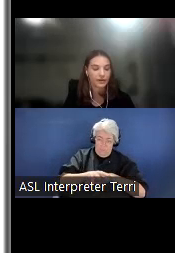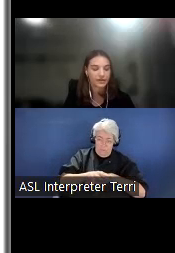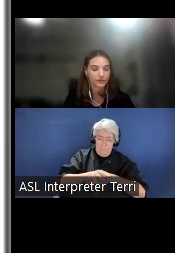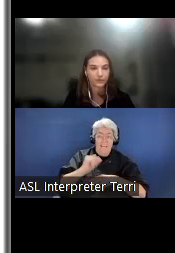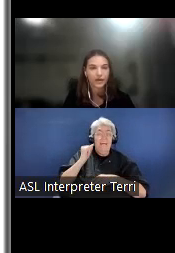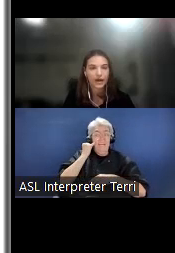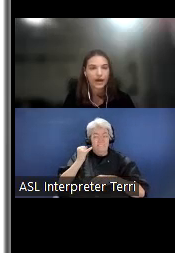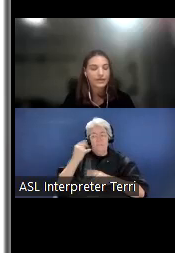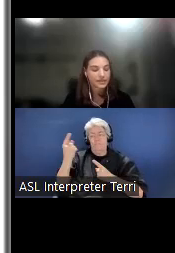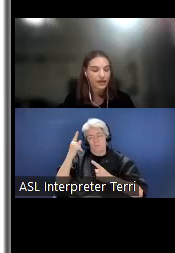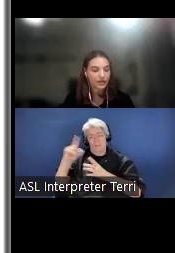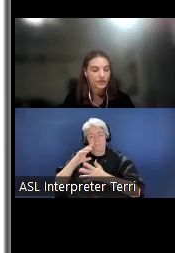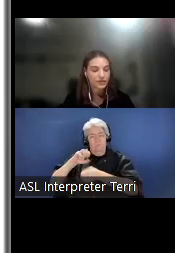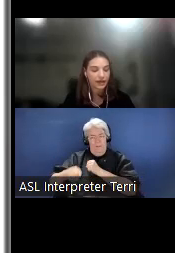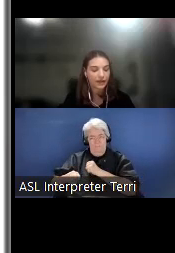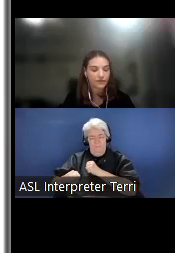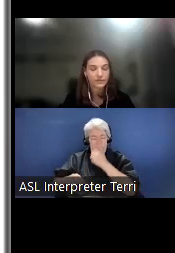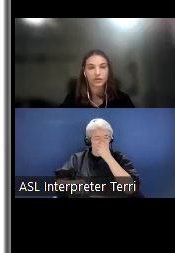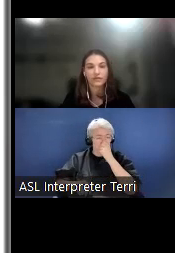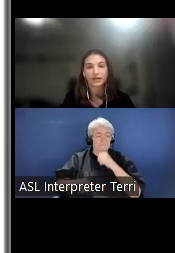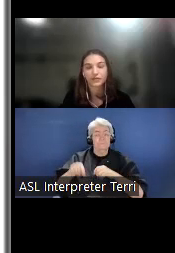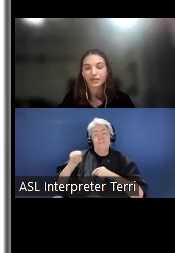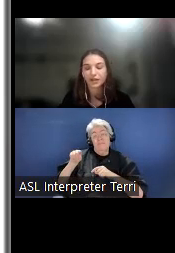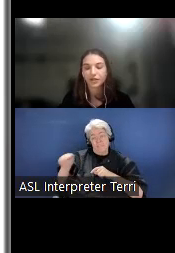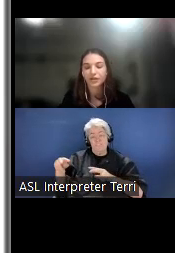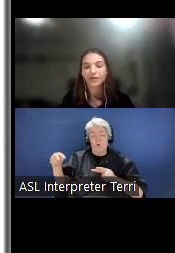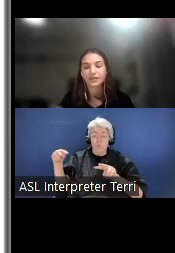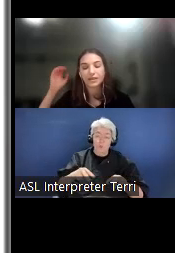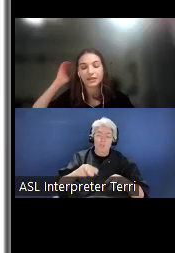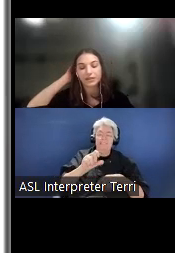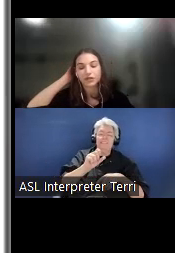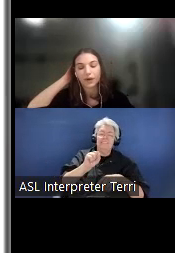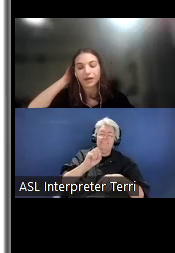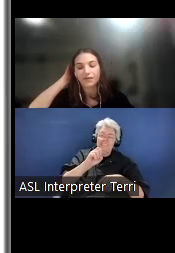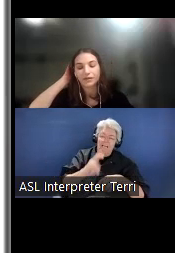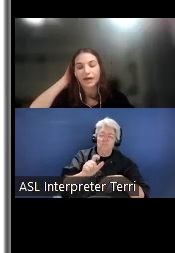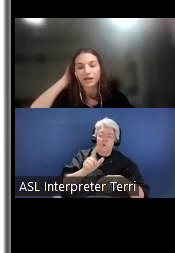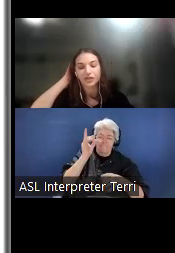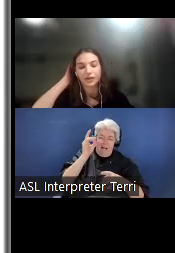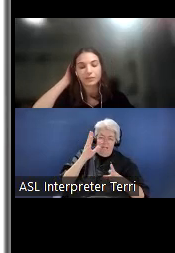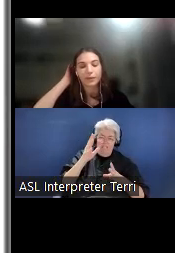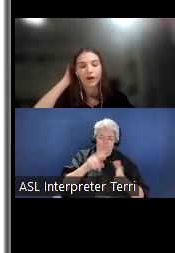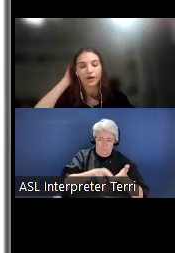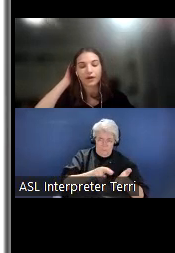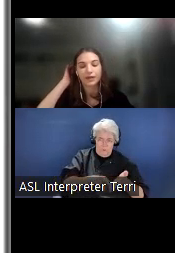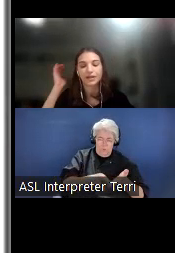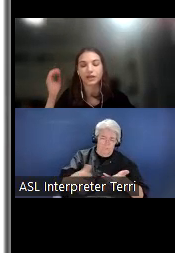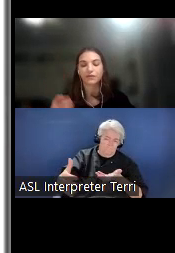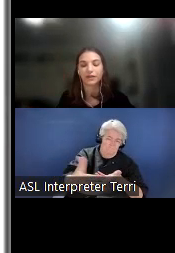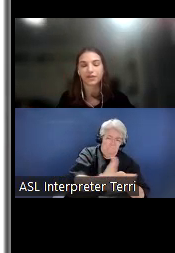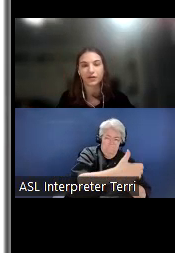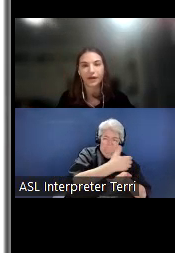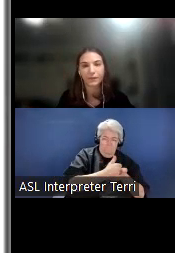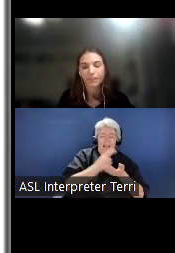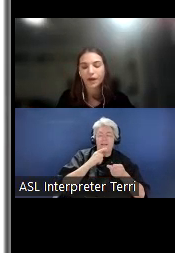of Preventative Medicine. This study uses data from sexual violence research and the CDC's 2011 National Intimate Partner and